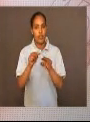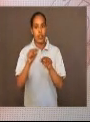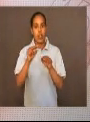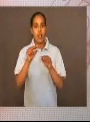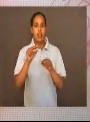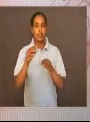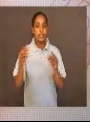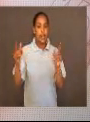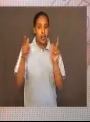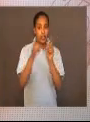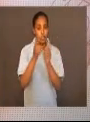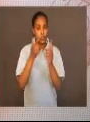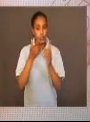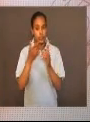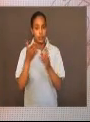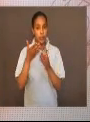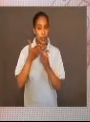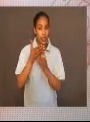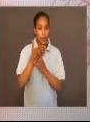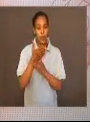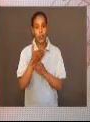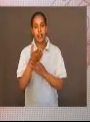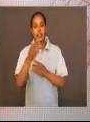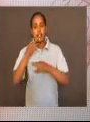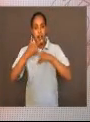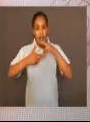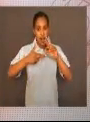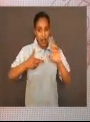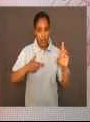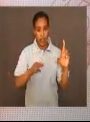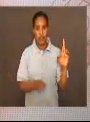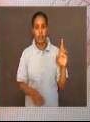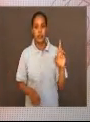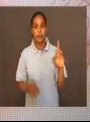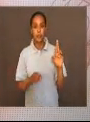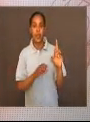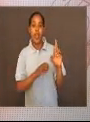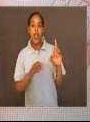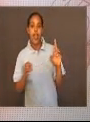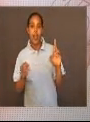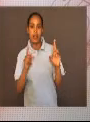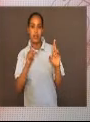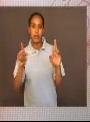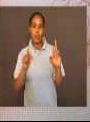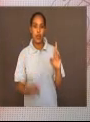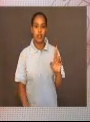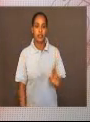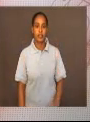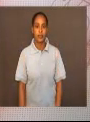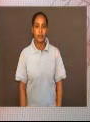at the relationship between the reactants and the